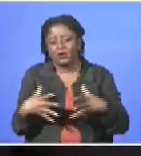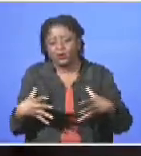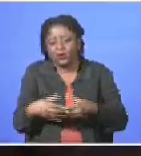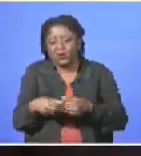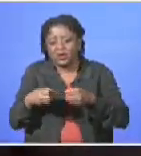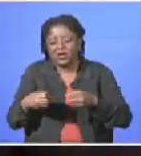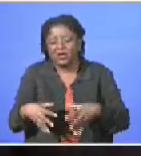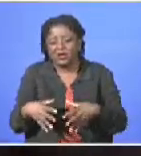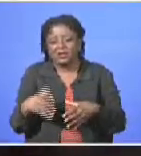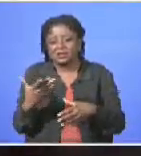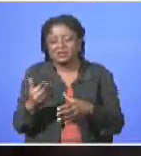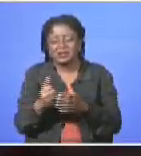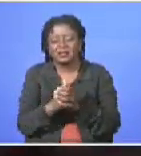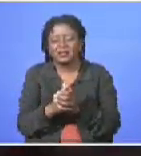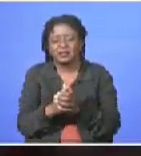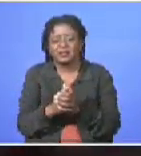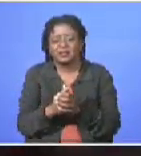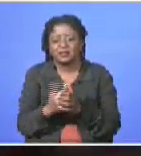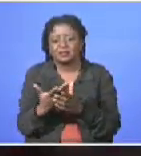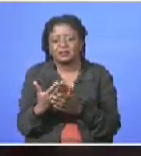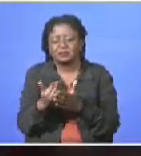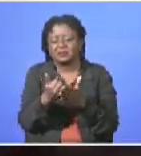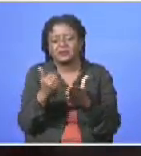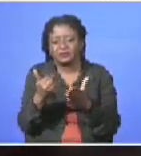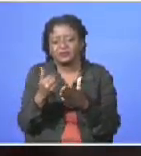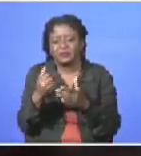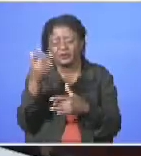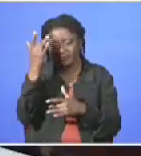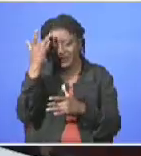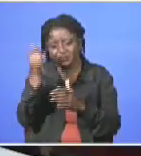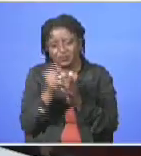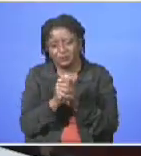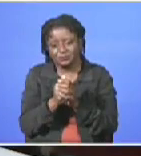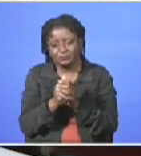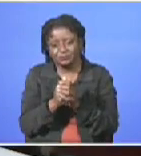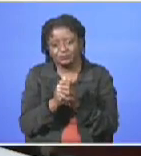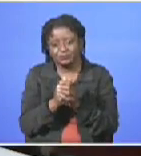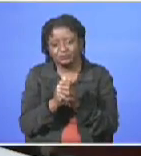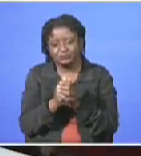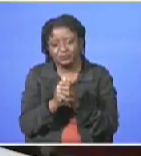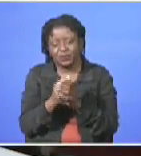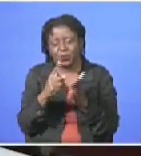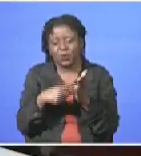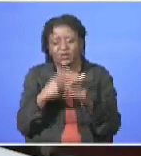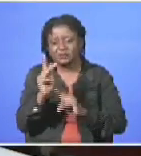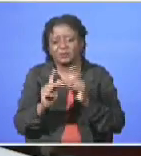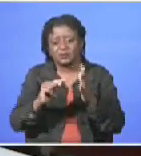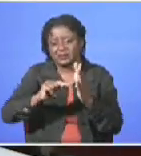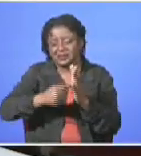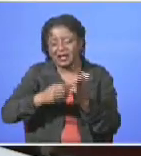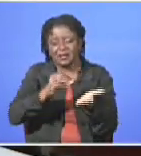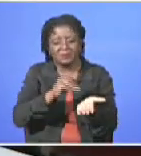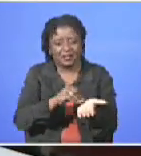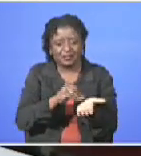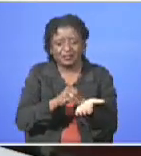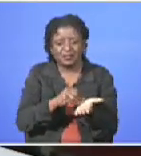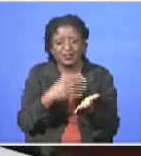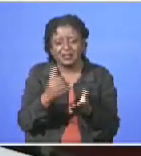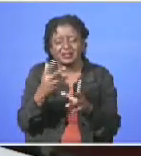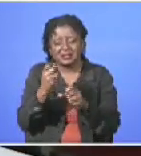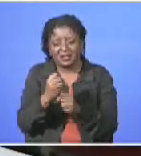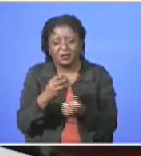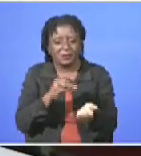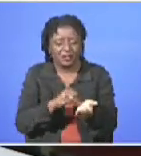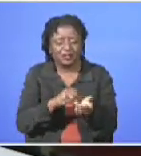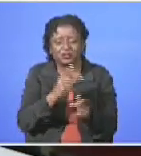to infection and their access to antiretroviral therapy. Once we get persons on their medication, they take the